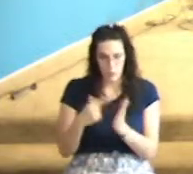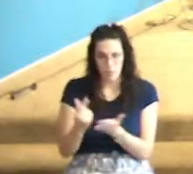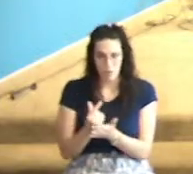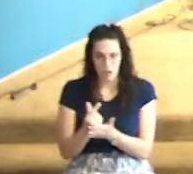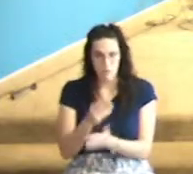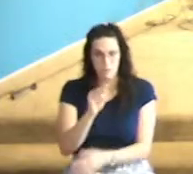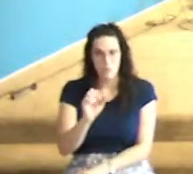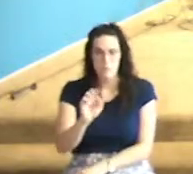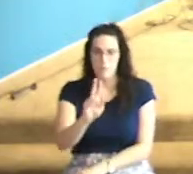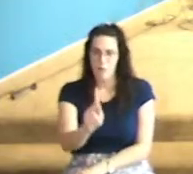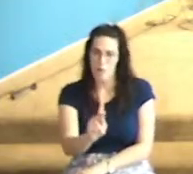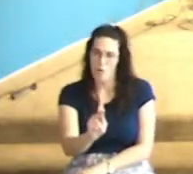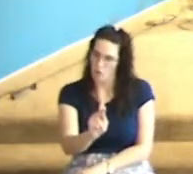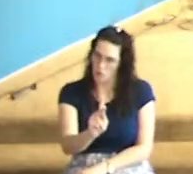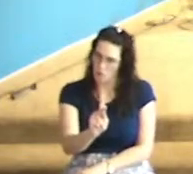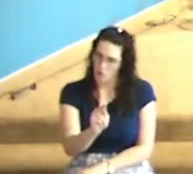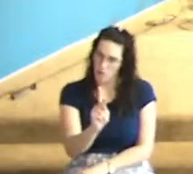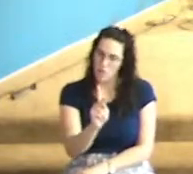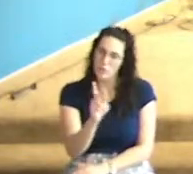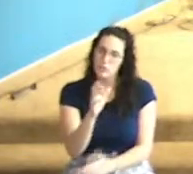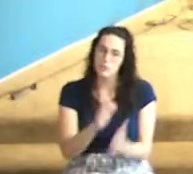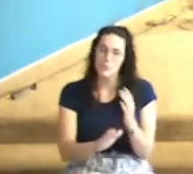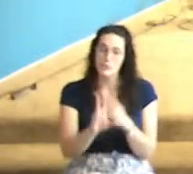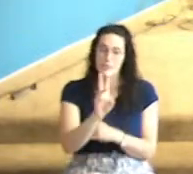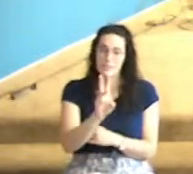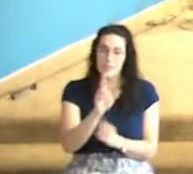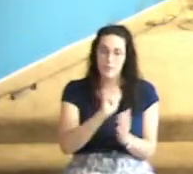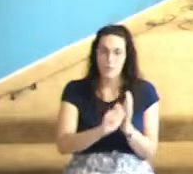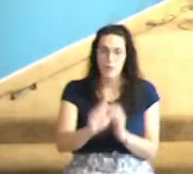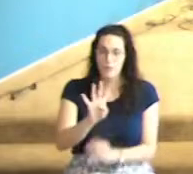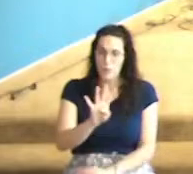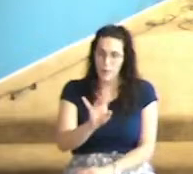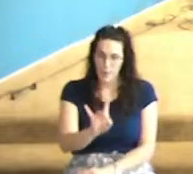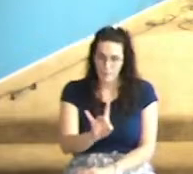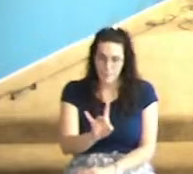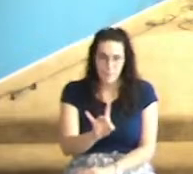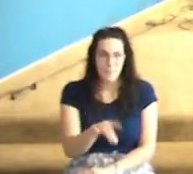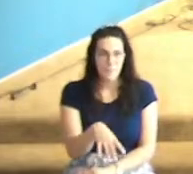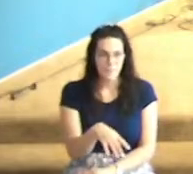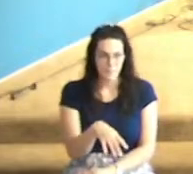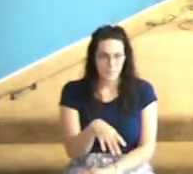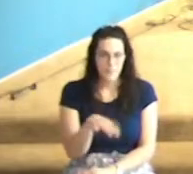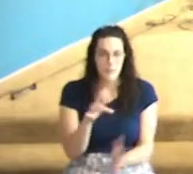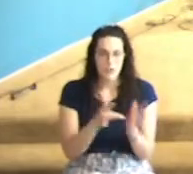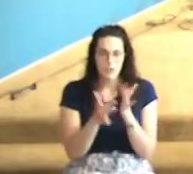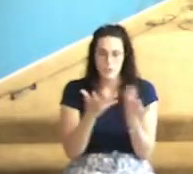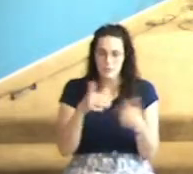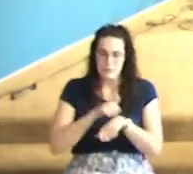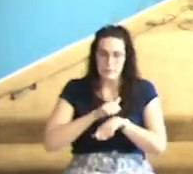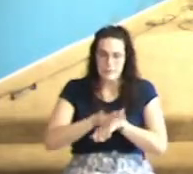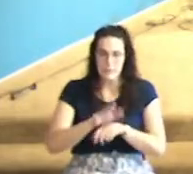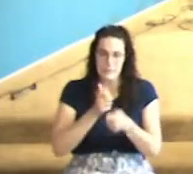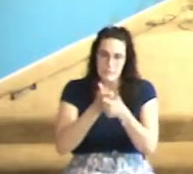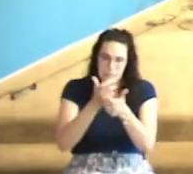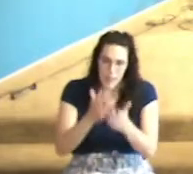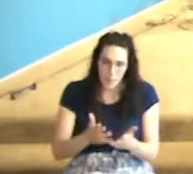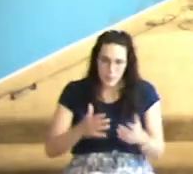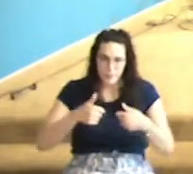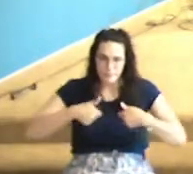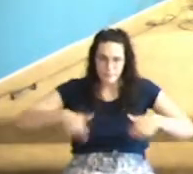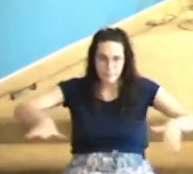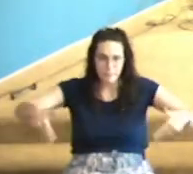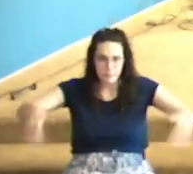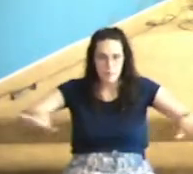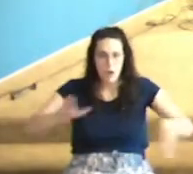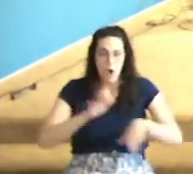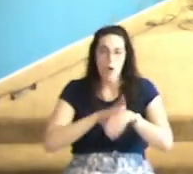of Mark. Mark chapter 6, verse 48. Jesus sends his disciples out on